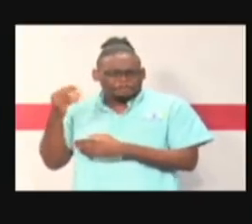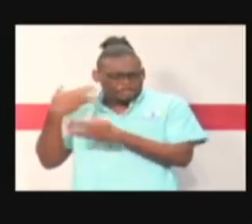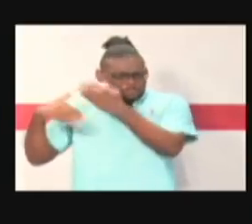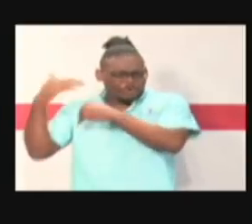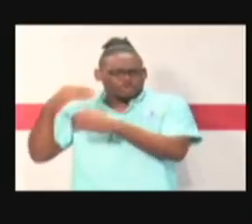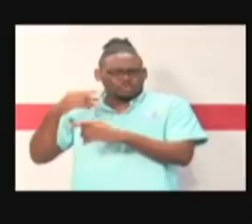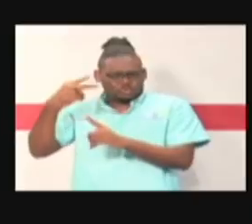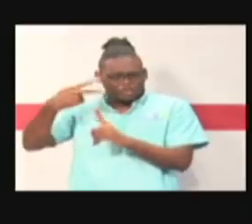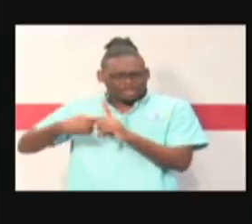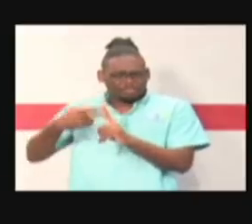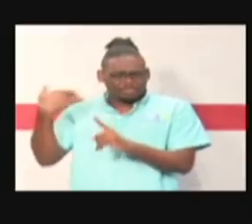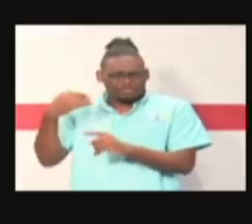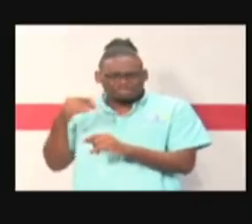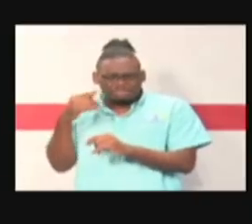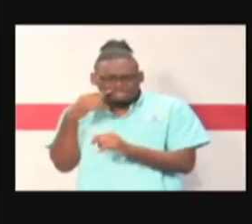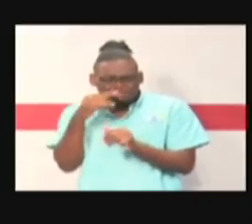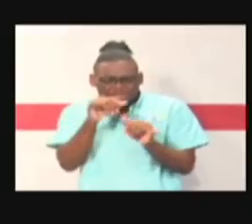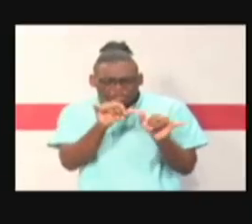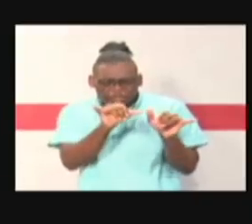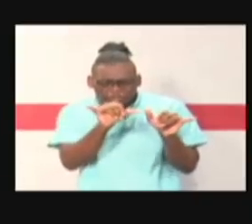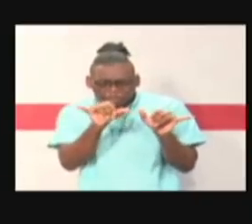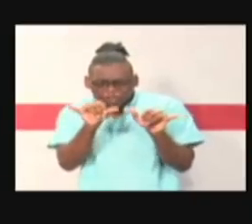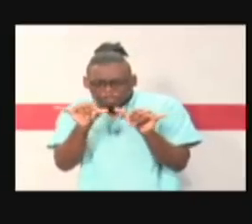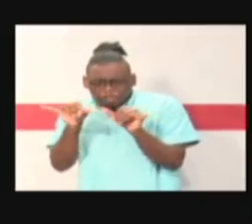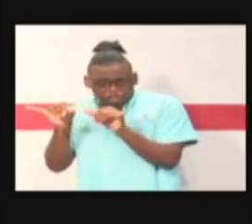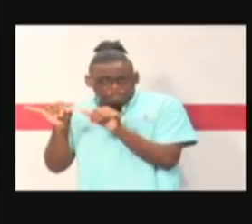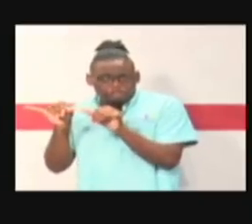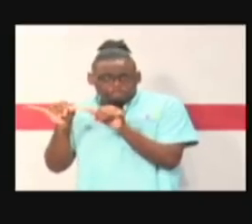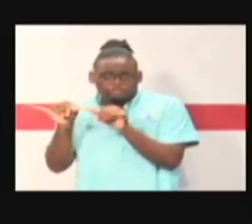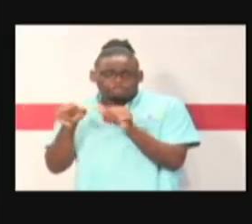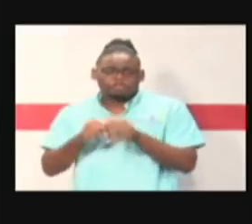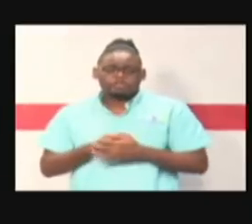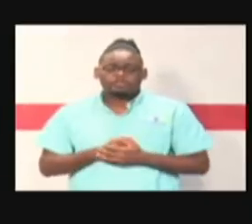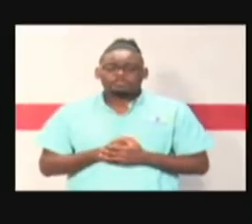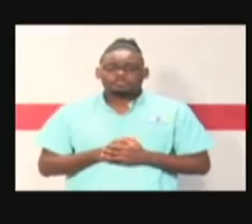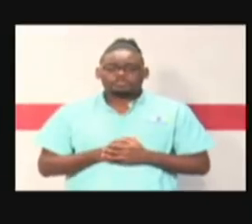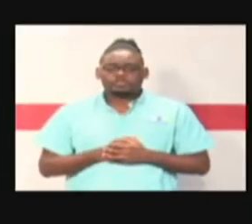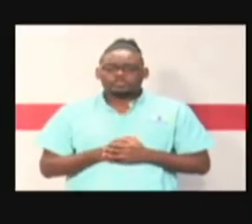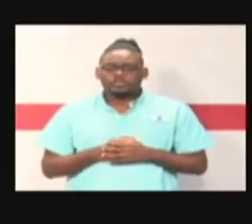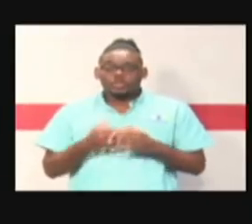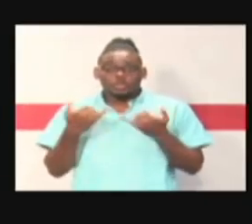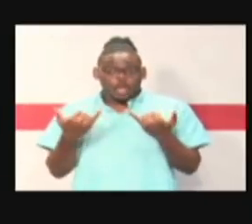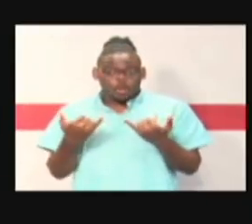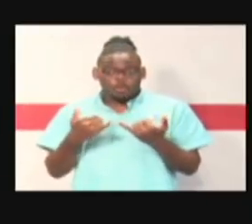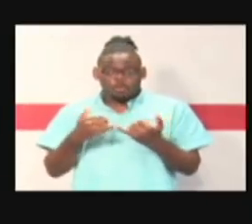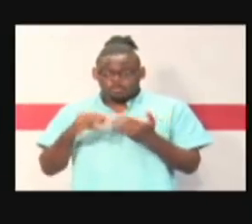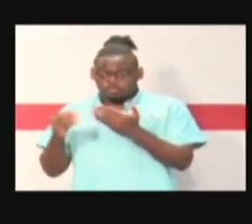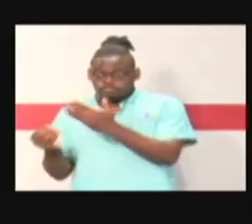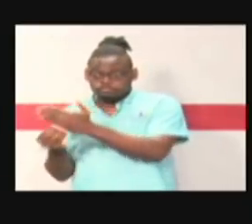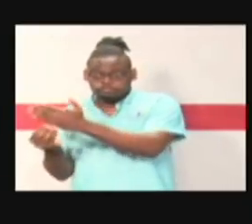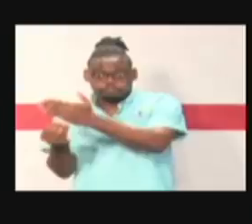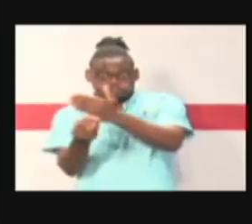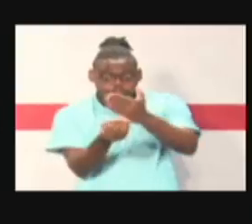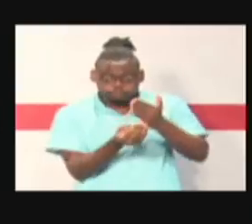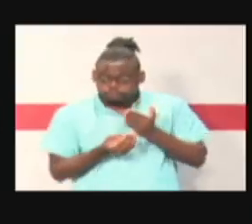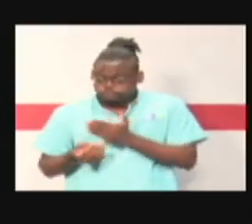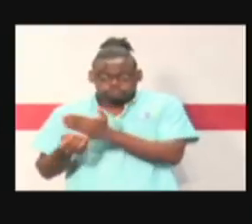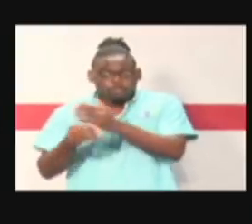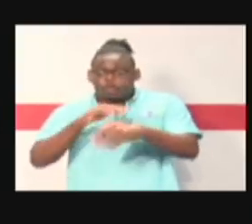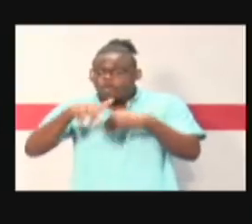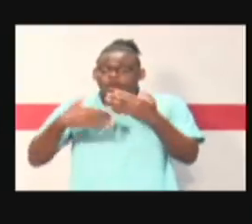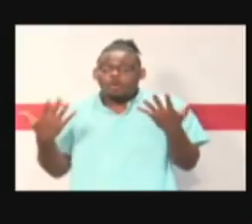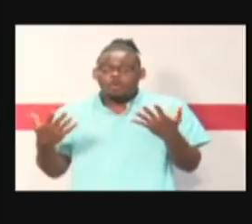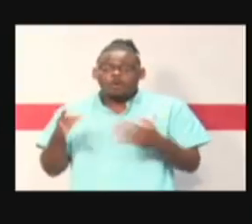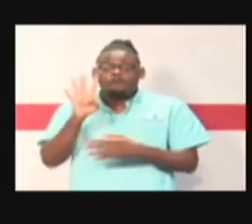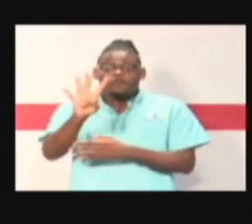the 200 range. This has taken the total number of active positive cases to